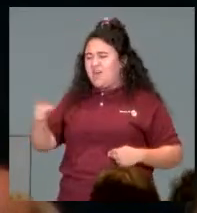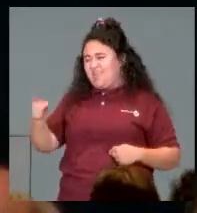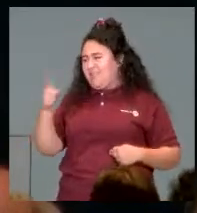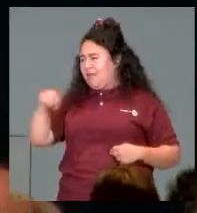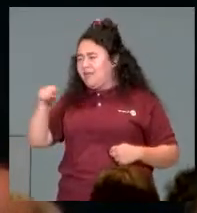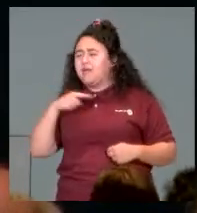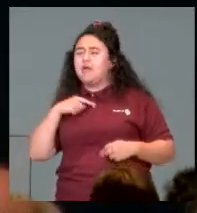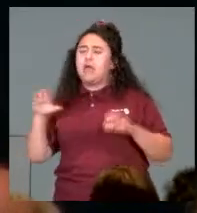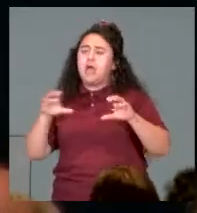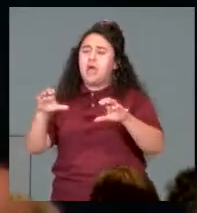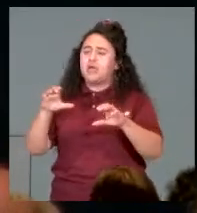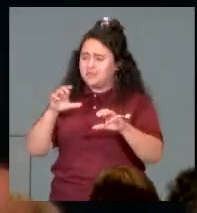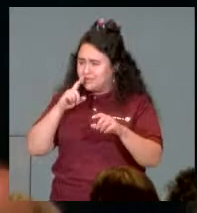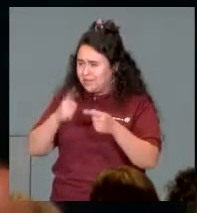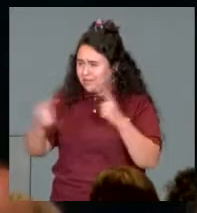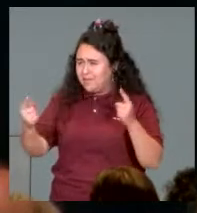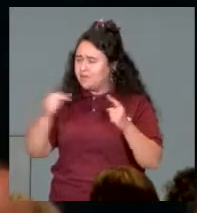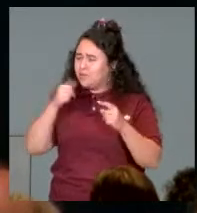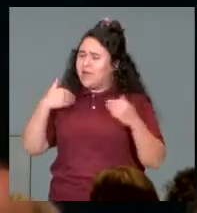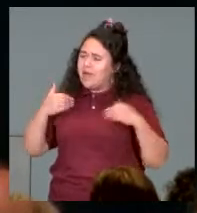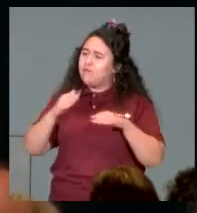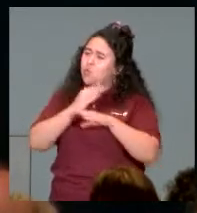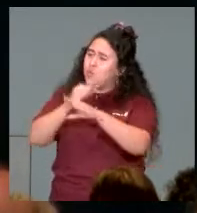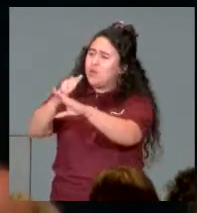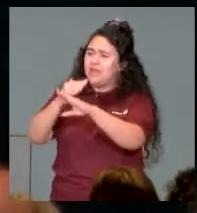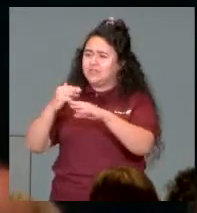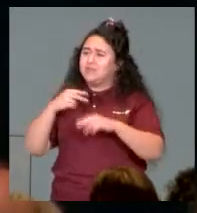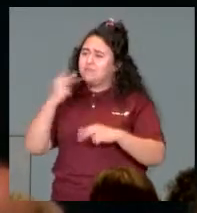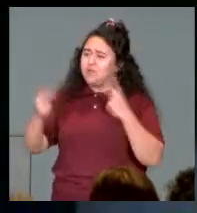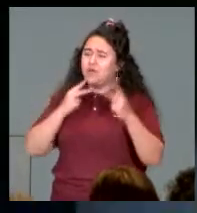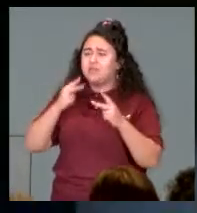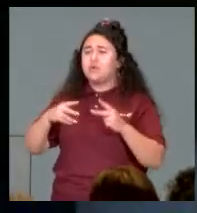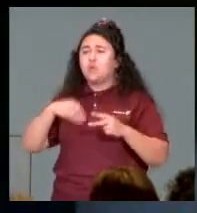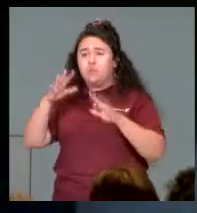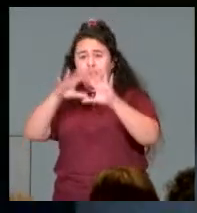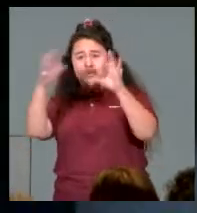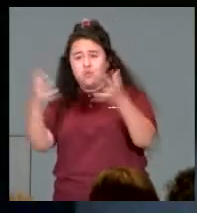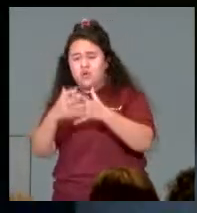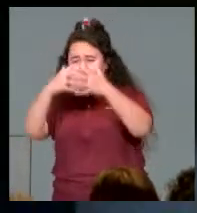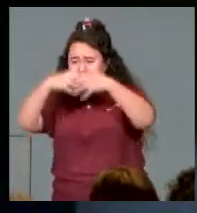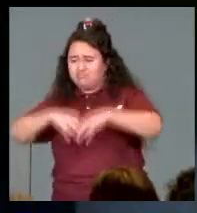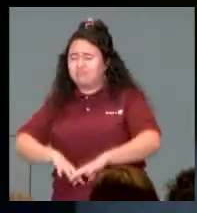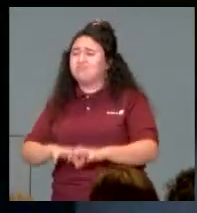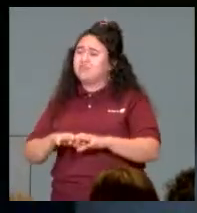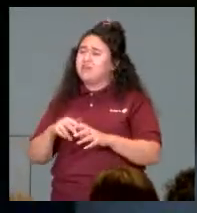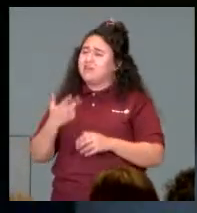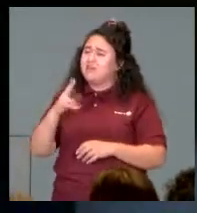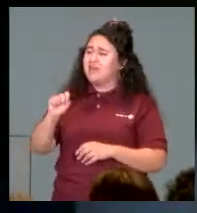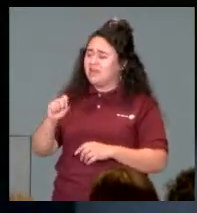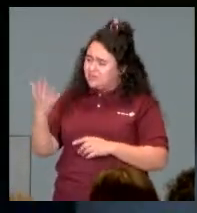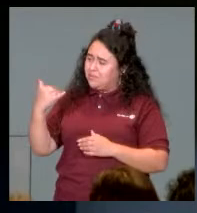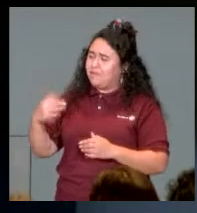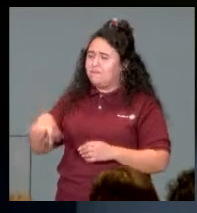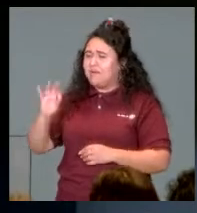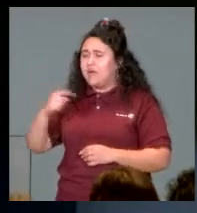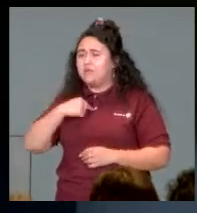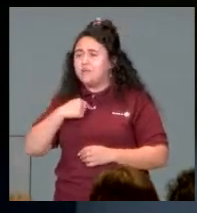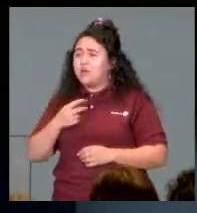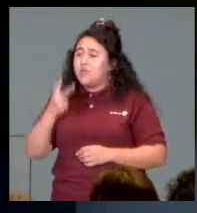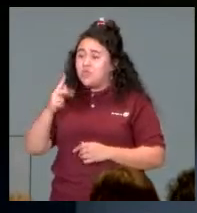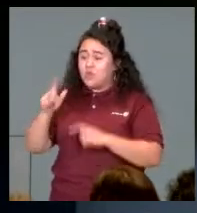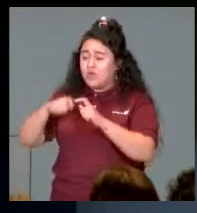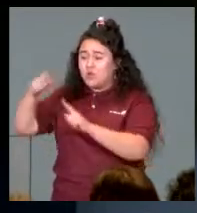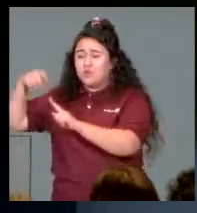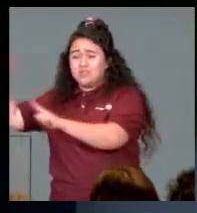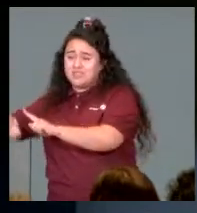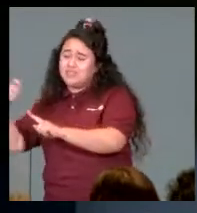birds singing. Rusty nails have no wings, have no voice other than that of a white world dining. Book pages in the gas pump. Catchy, isn't it? The way three nooses is the rule, or the way